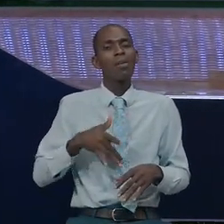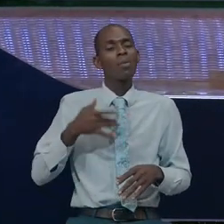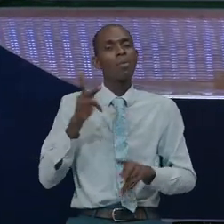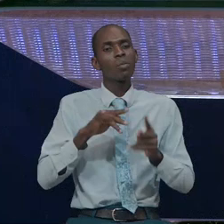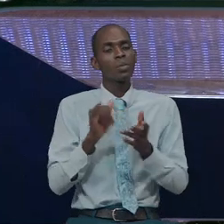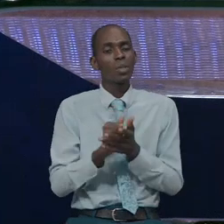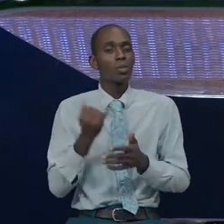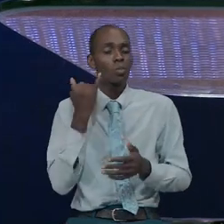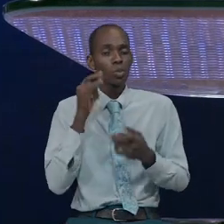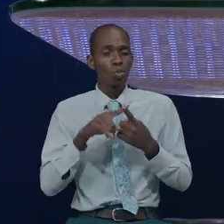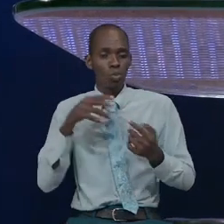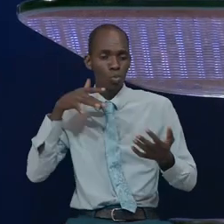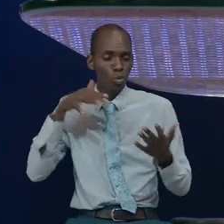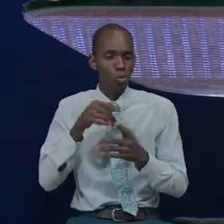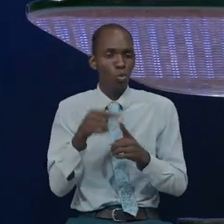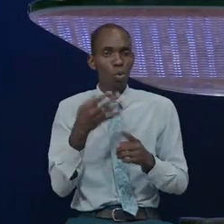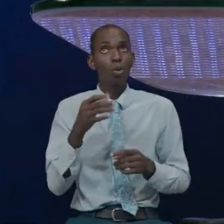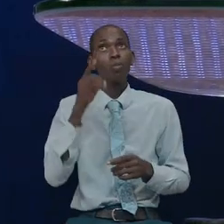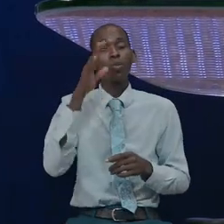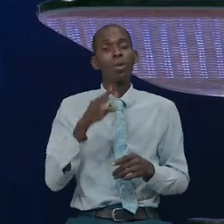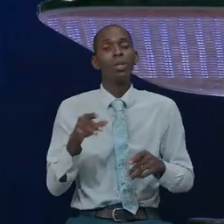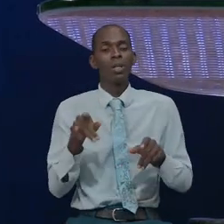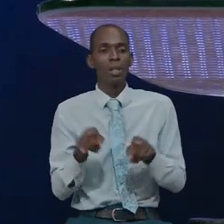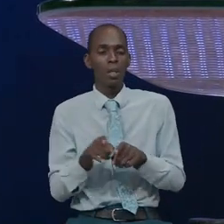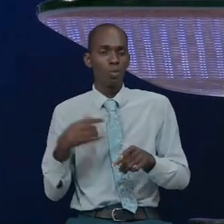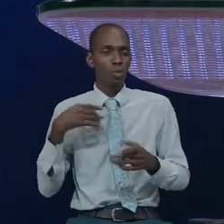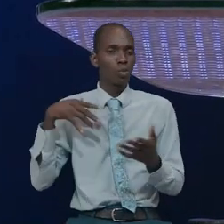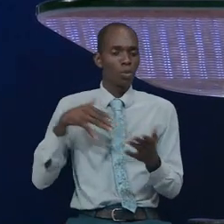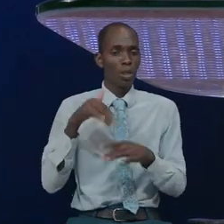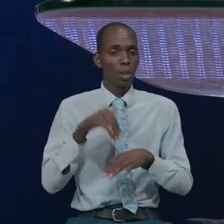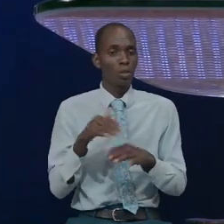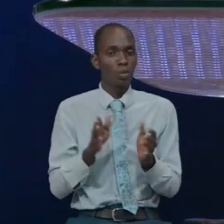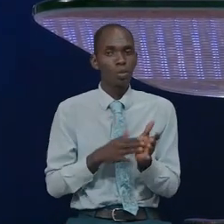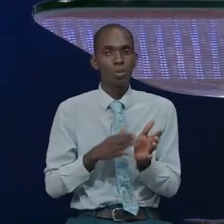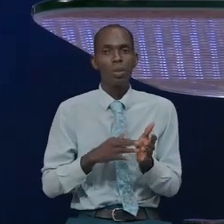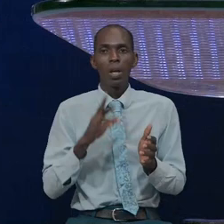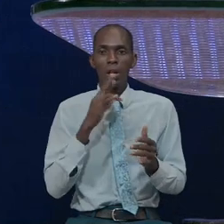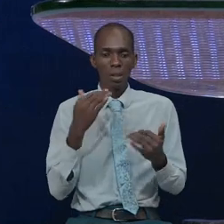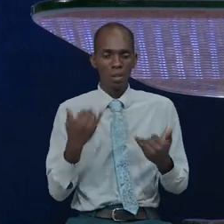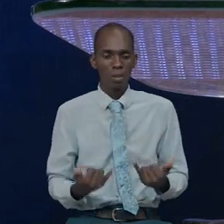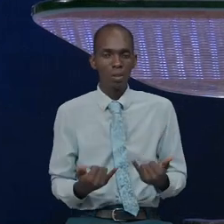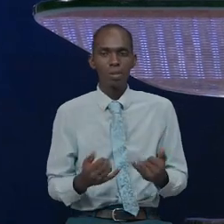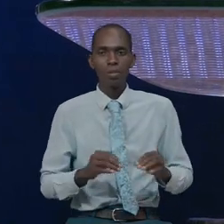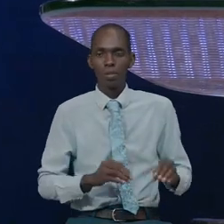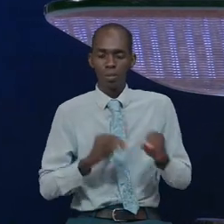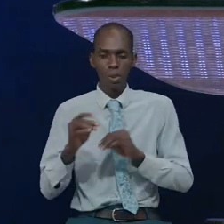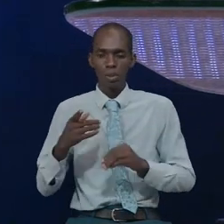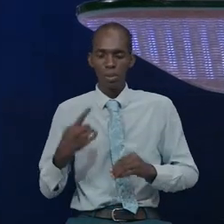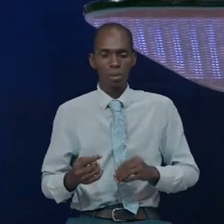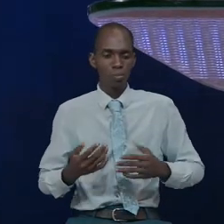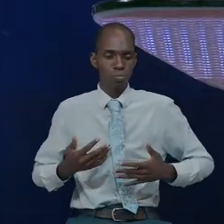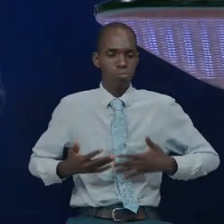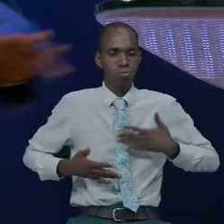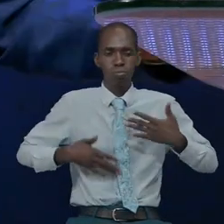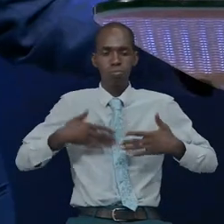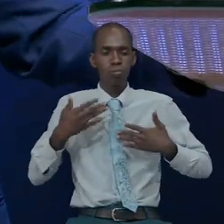of God more than we did at school, they're not putting in the excitement and the devotion that they